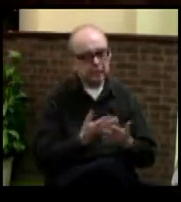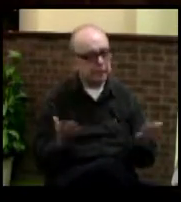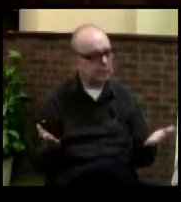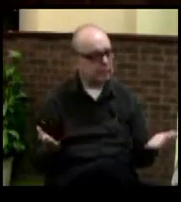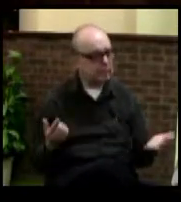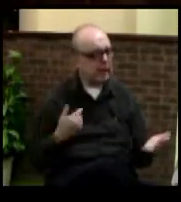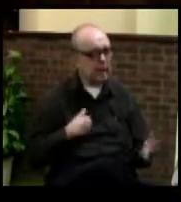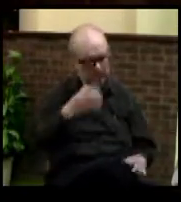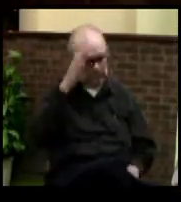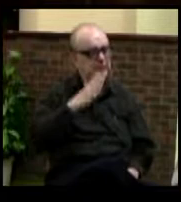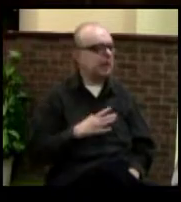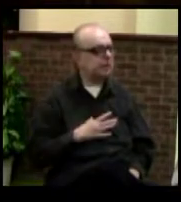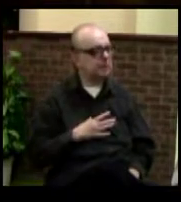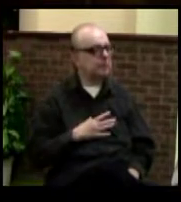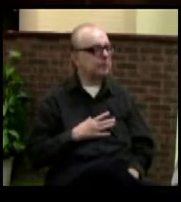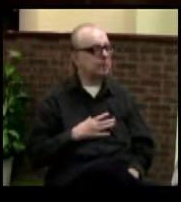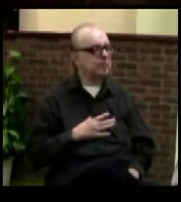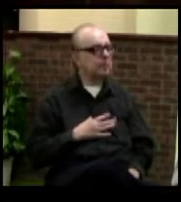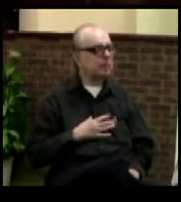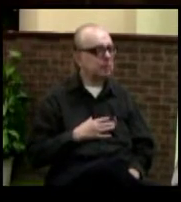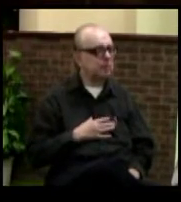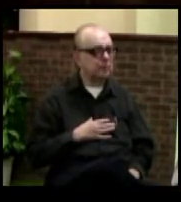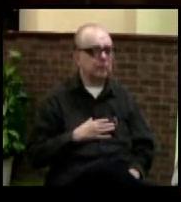some things. I'm a man.